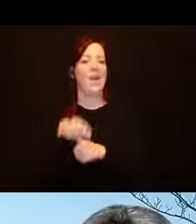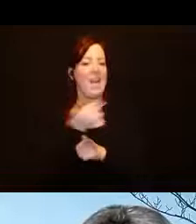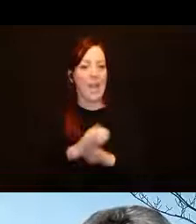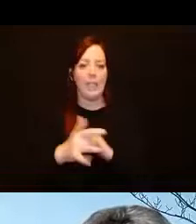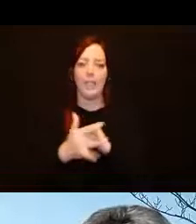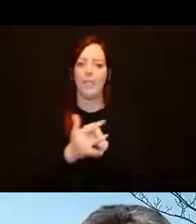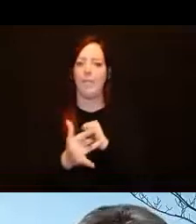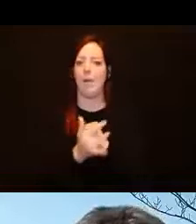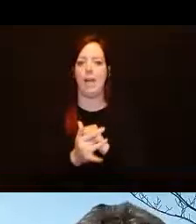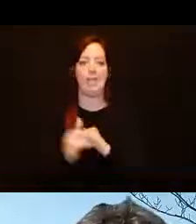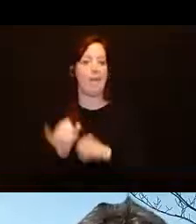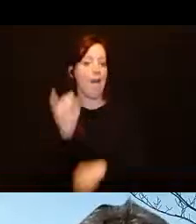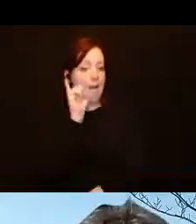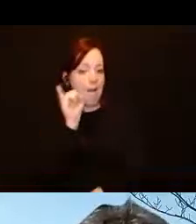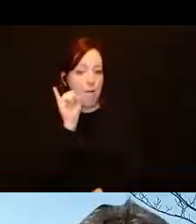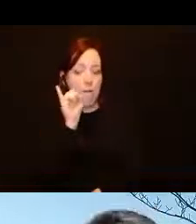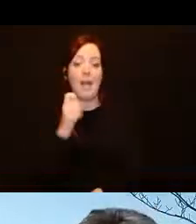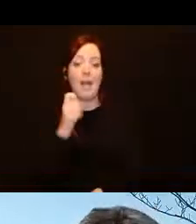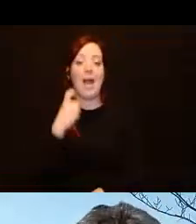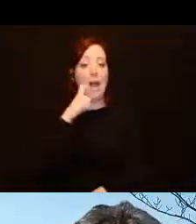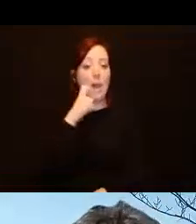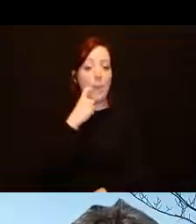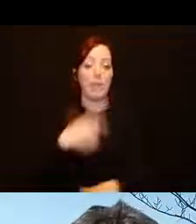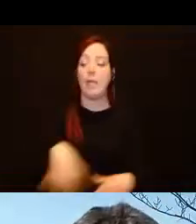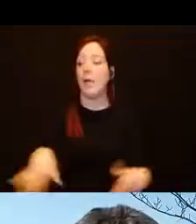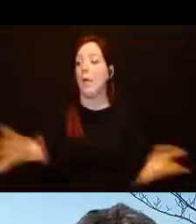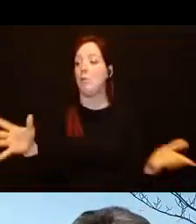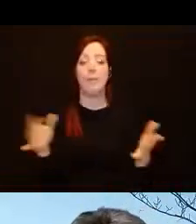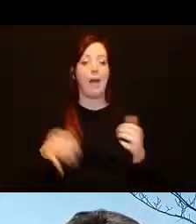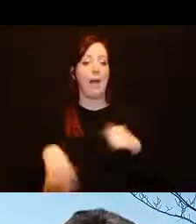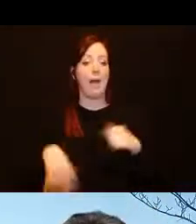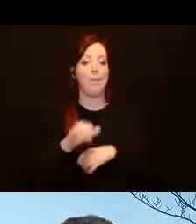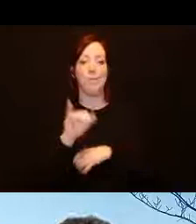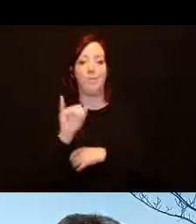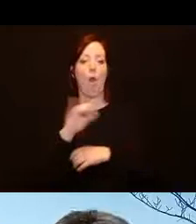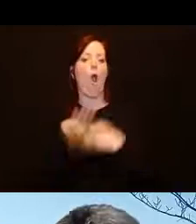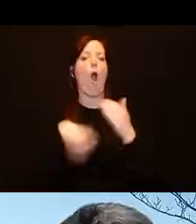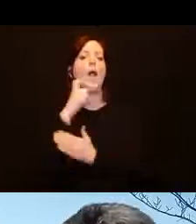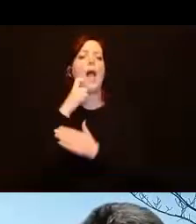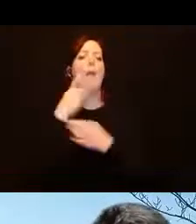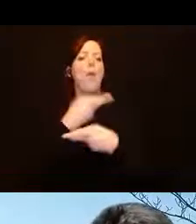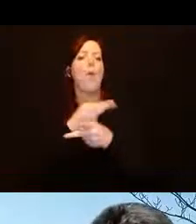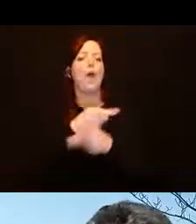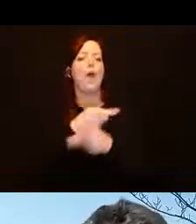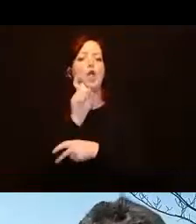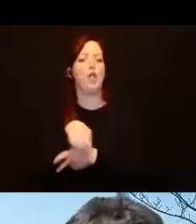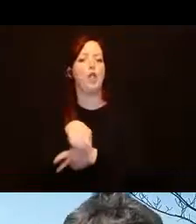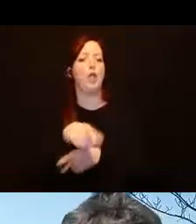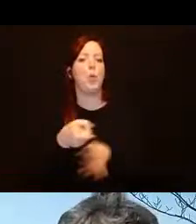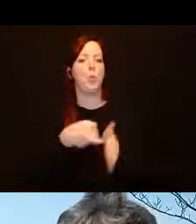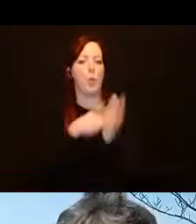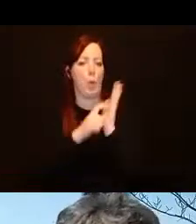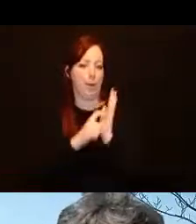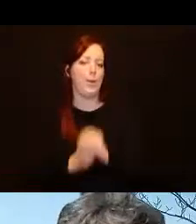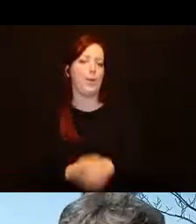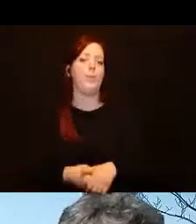Apple's iPads or iPods or iPhones, they should have this kind of dosimeter. And actually, Apple has